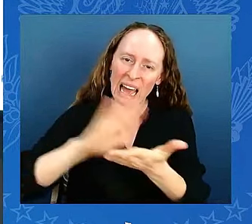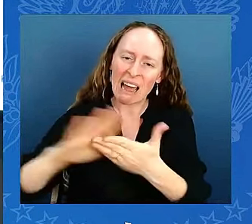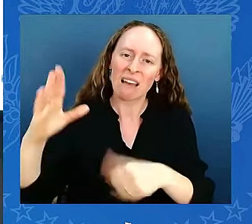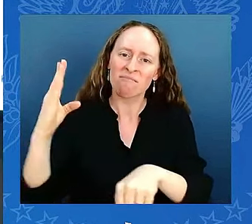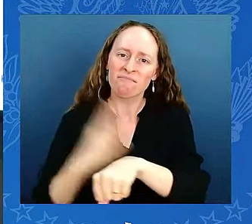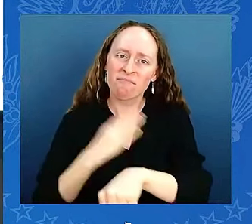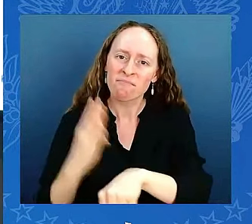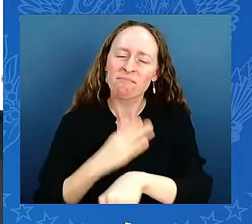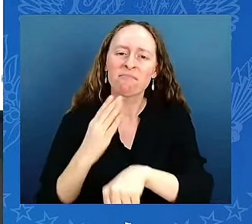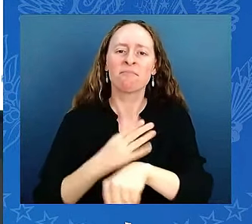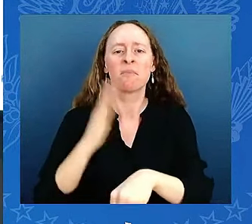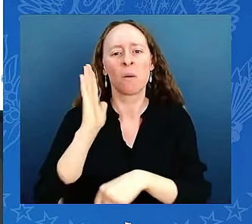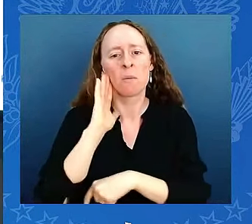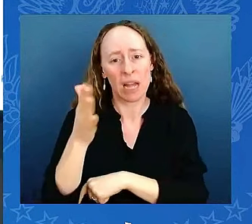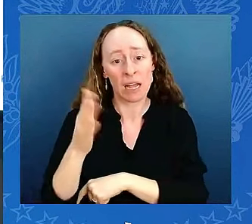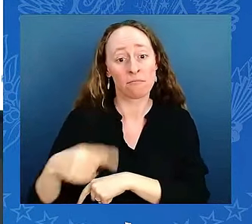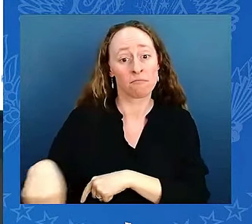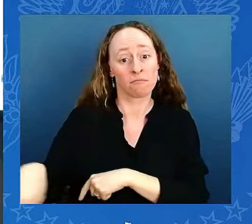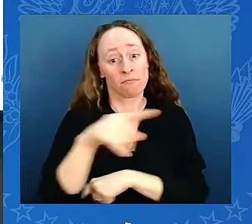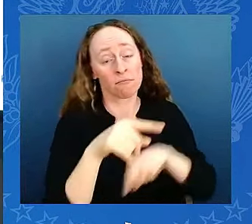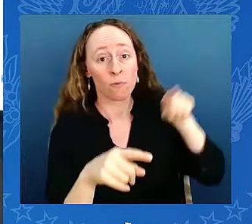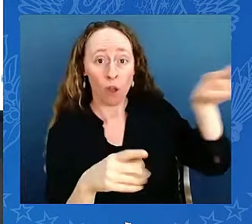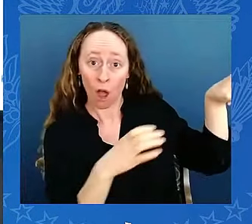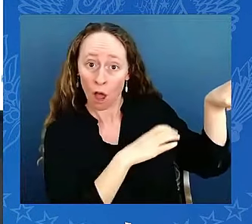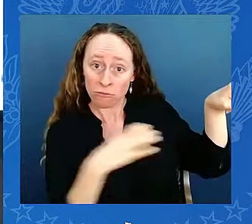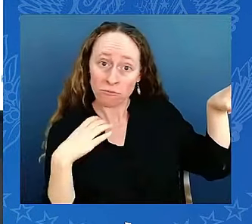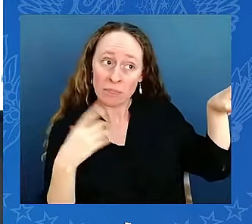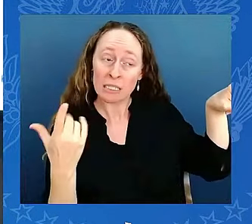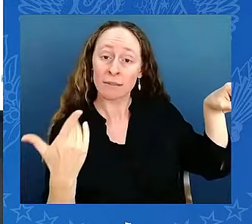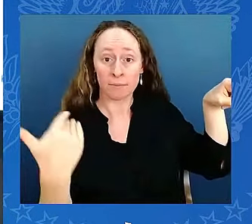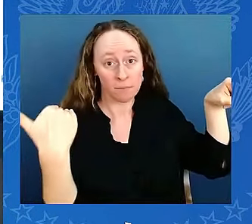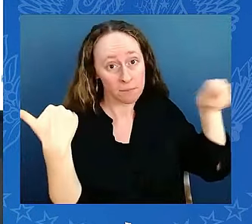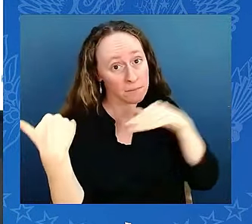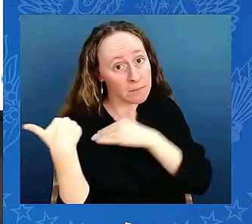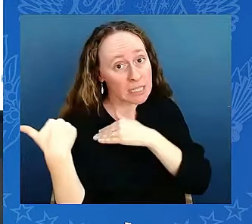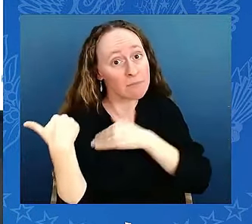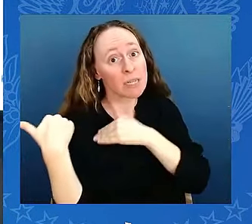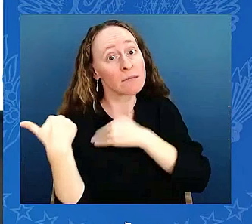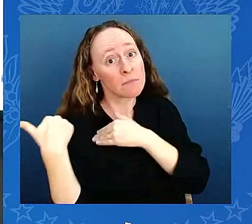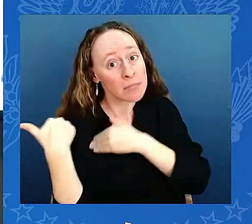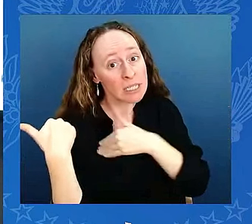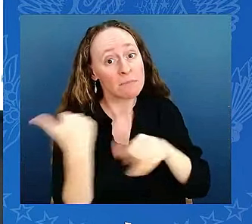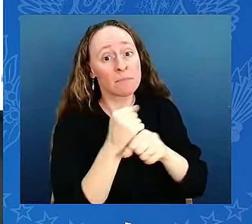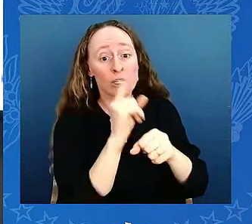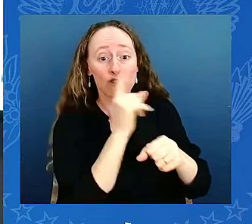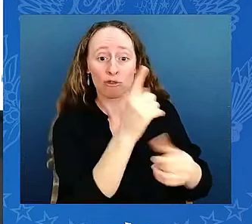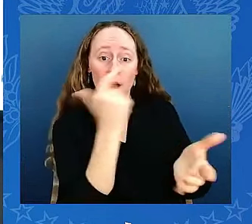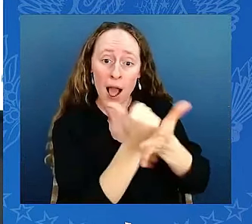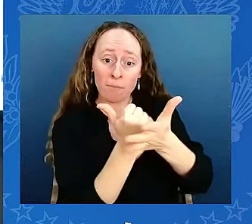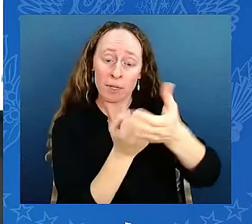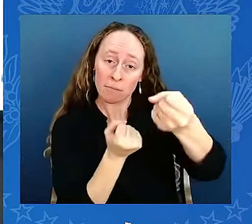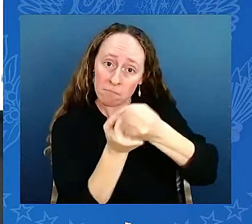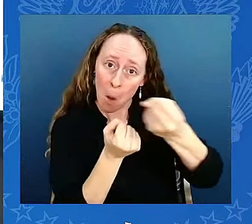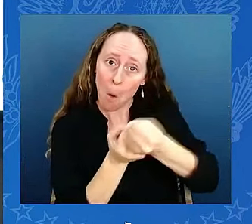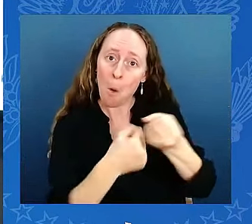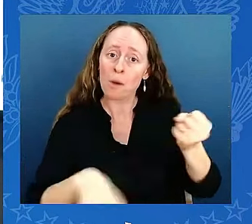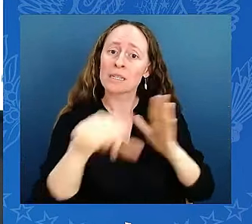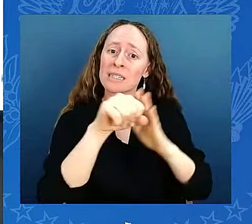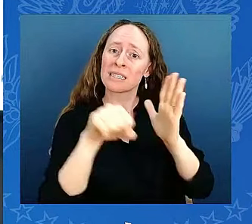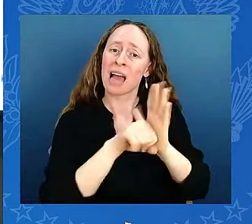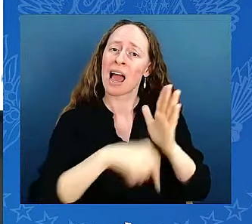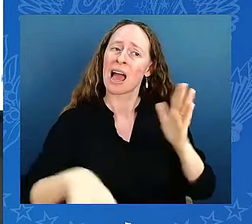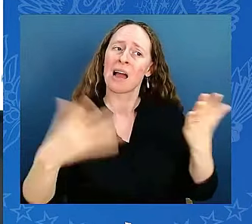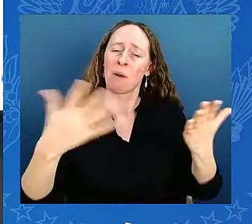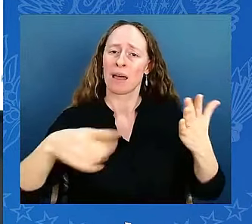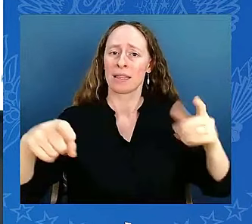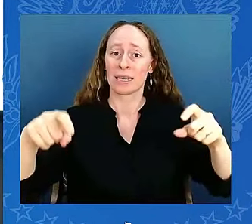an obligation to ensure the states have the resources they need. Let me close with this. Nobody can